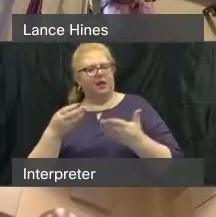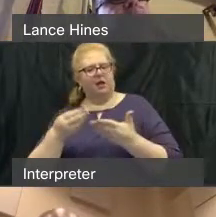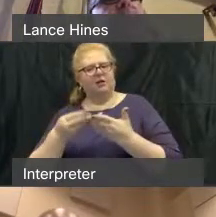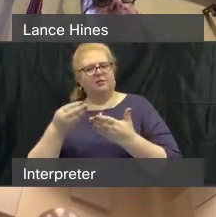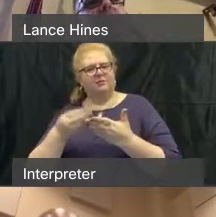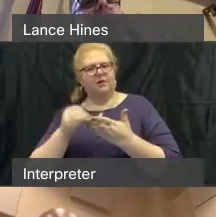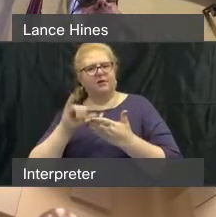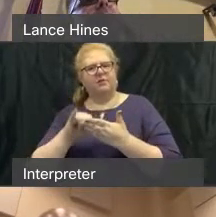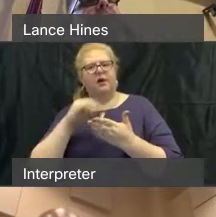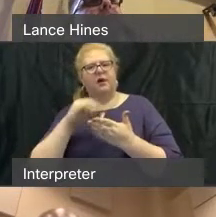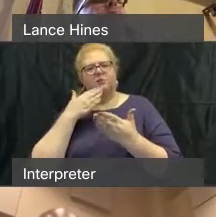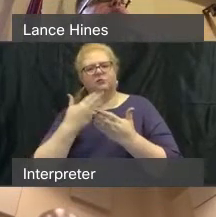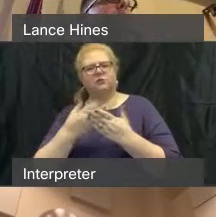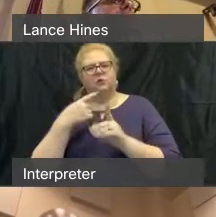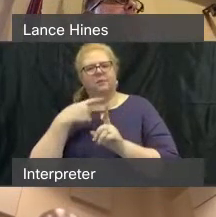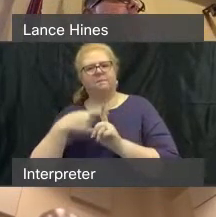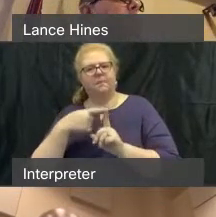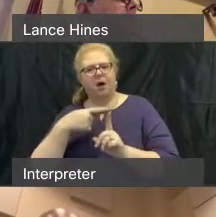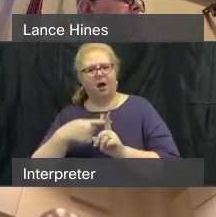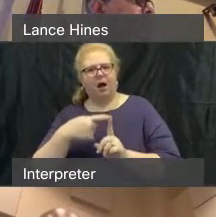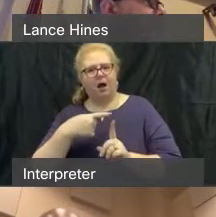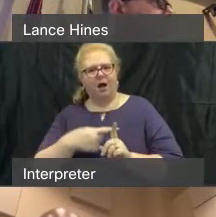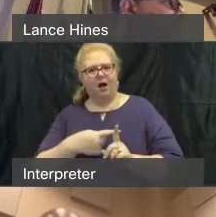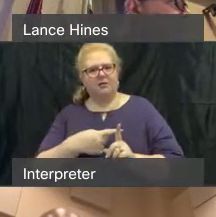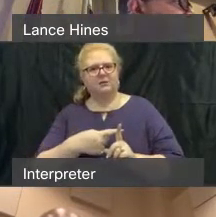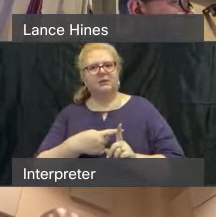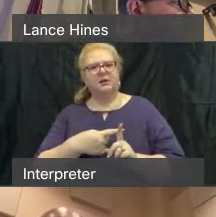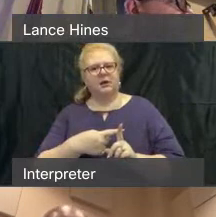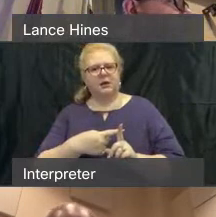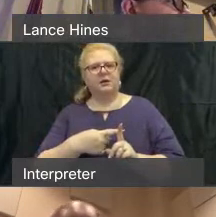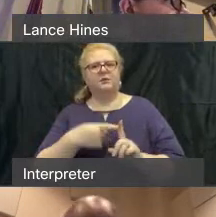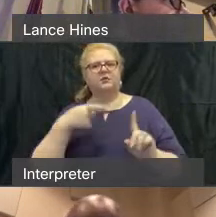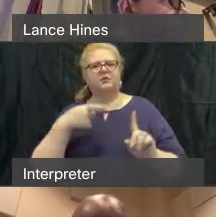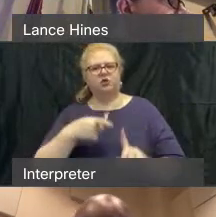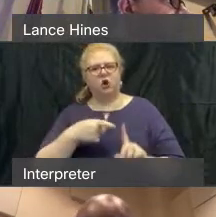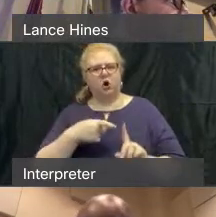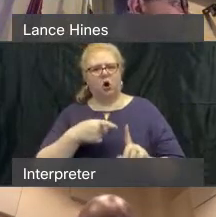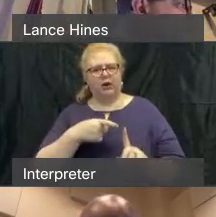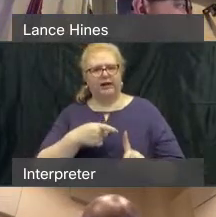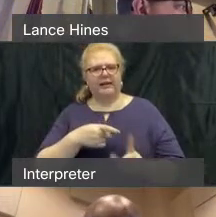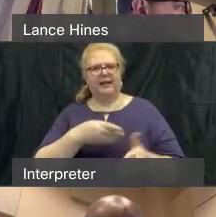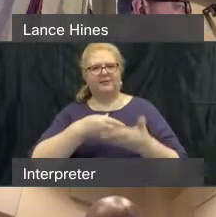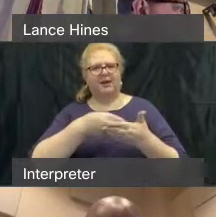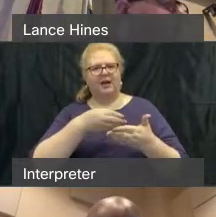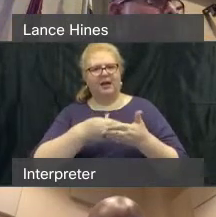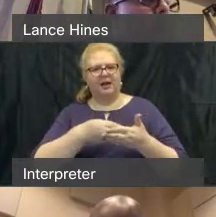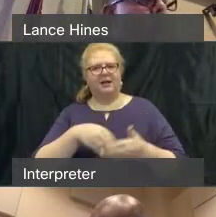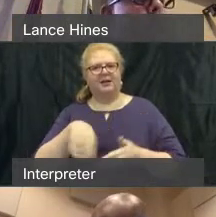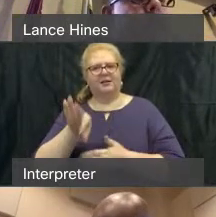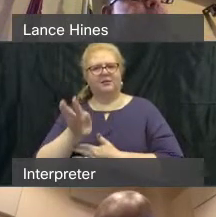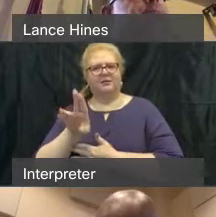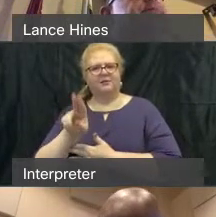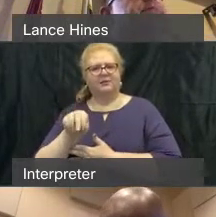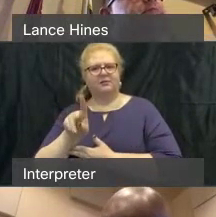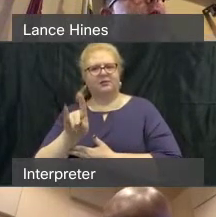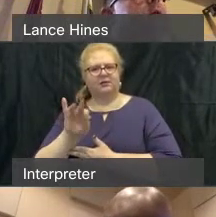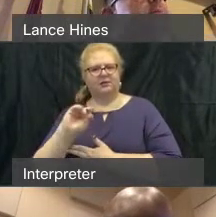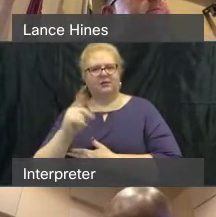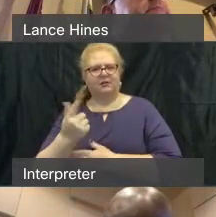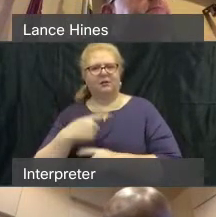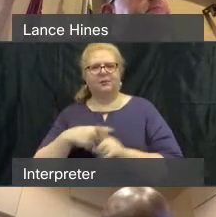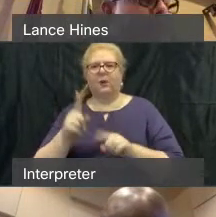proof positive that we were doing targeted financing and funding. We couldn't use those dollars anywhere